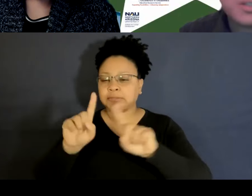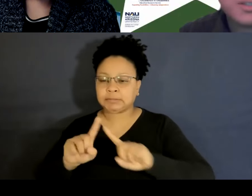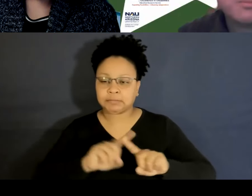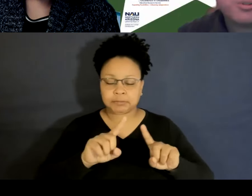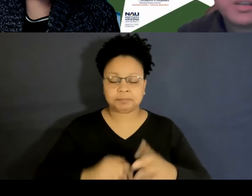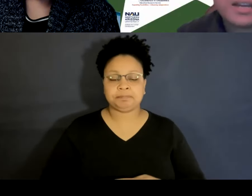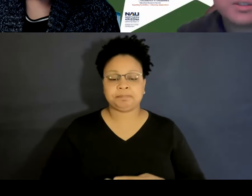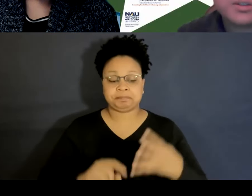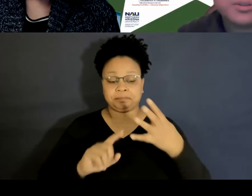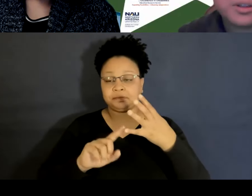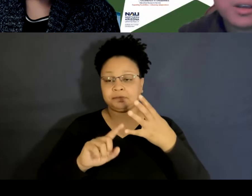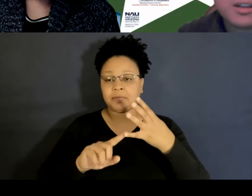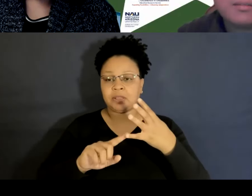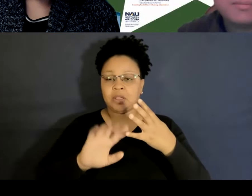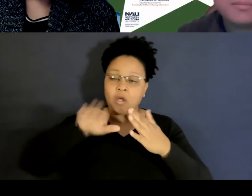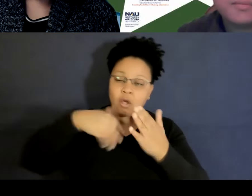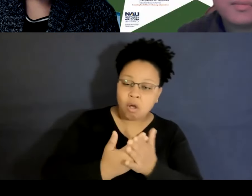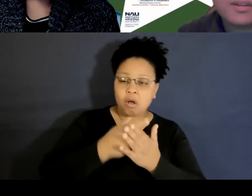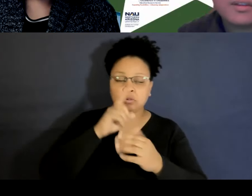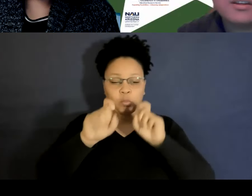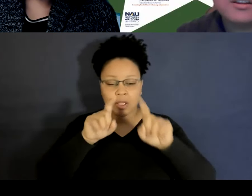all questions will be answered during the meeting.